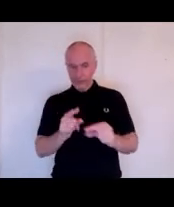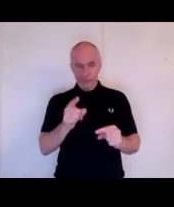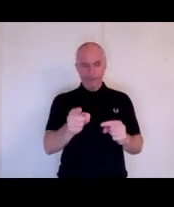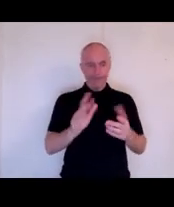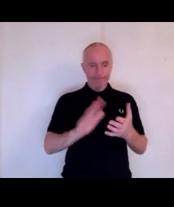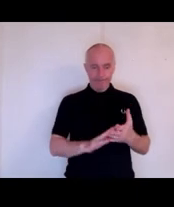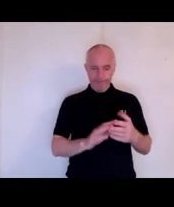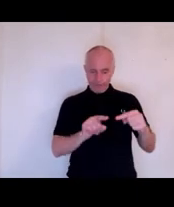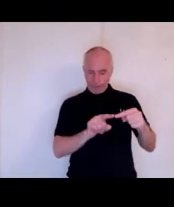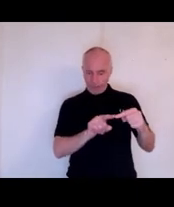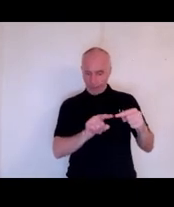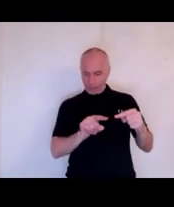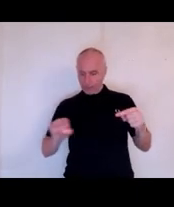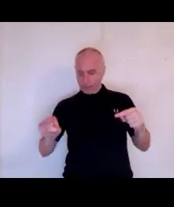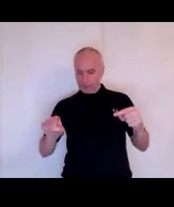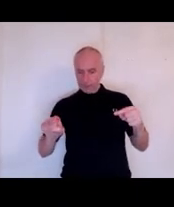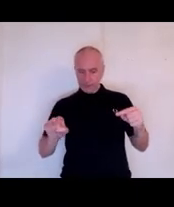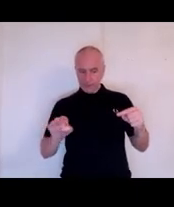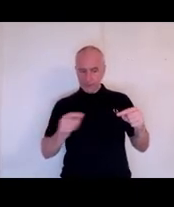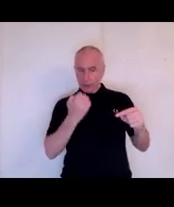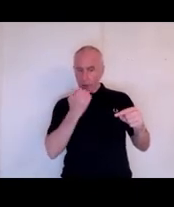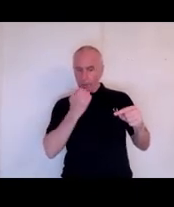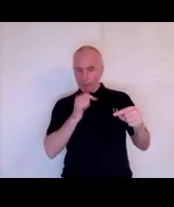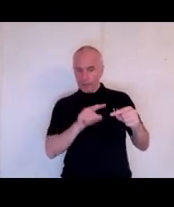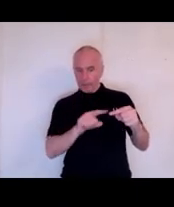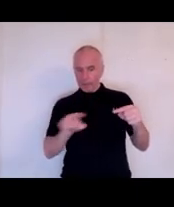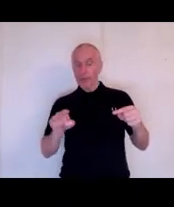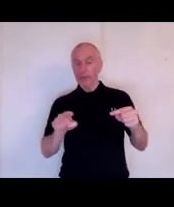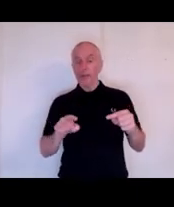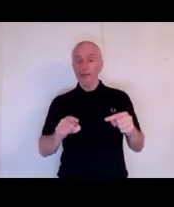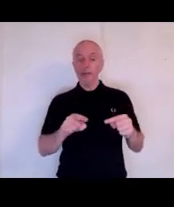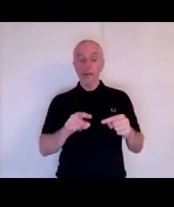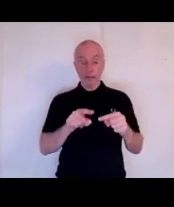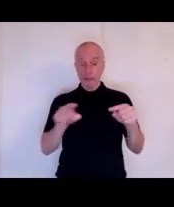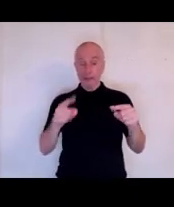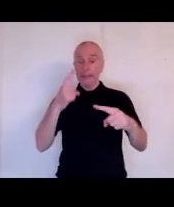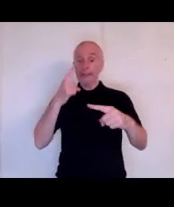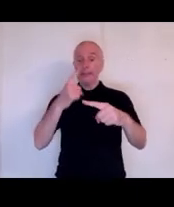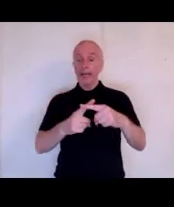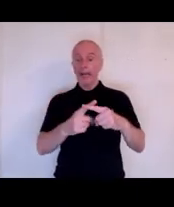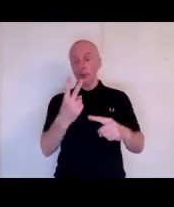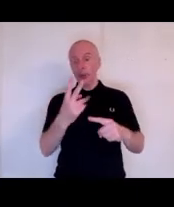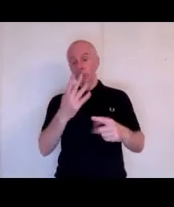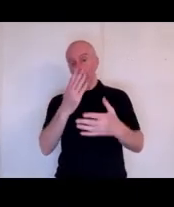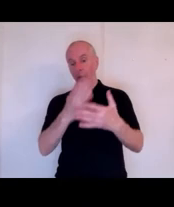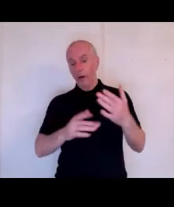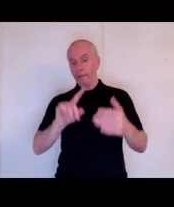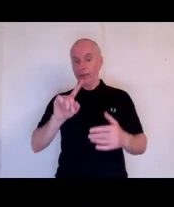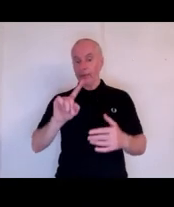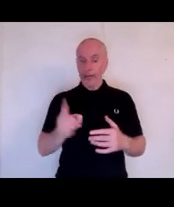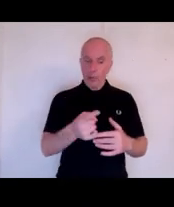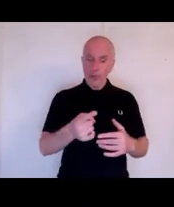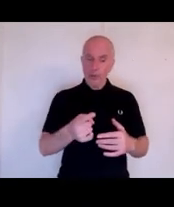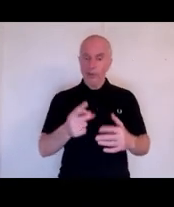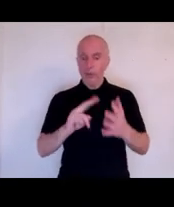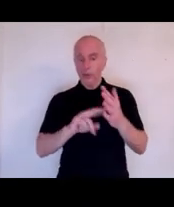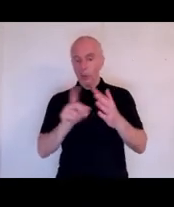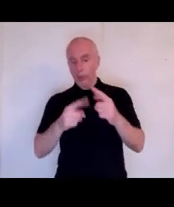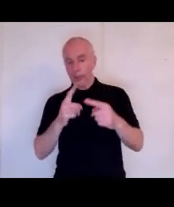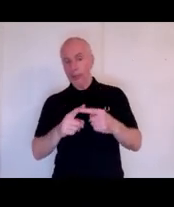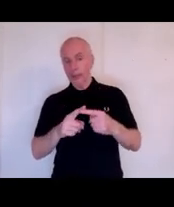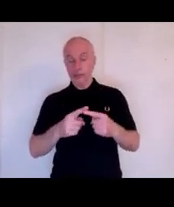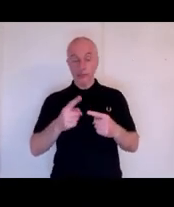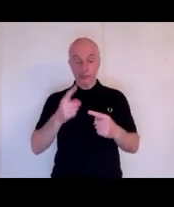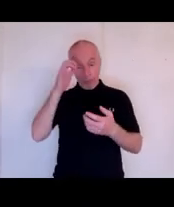And multiply that by potentially two and a half thousand nuclides. And the fact that we have the computational power nowadays to try and automate a lot of this,